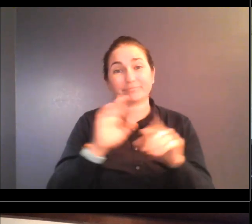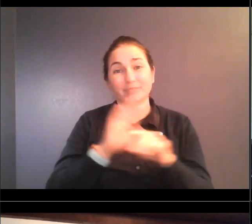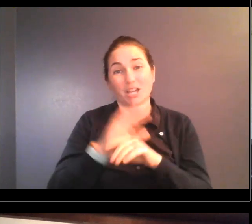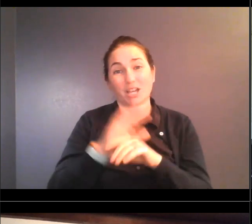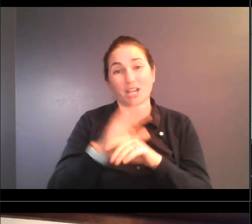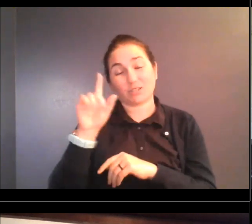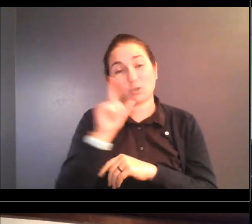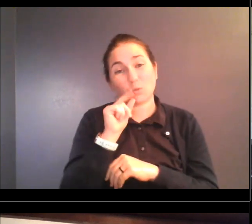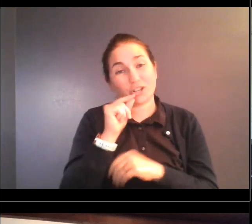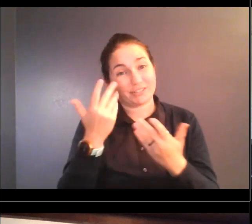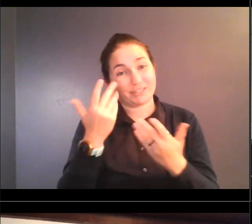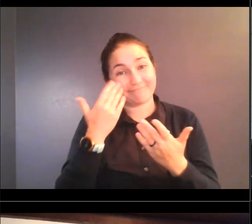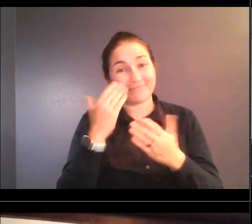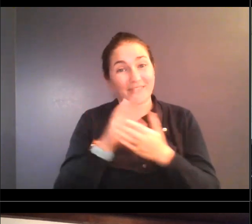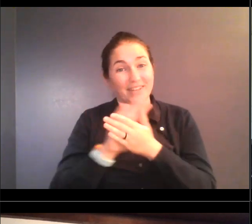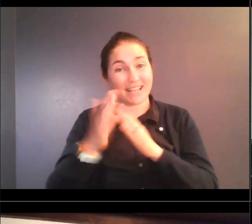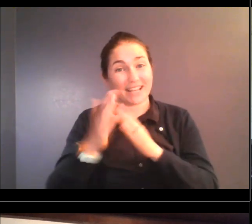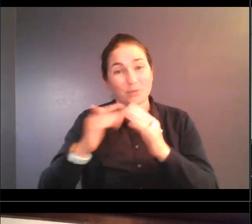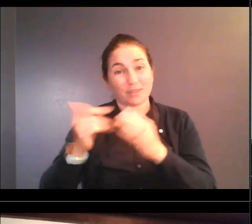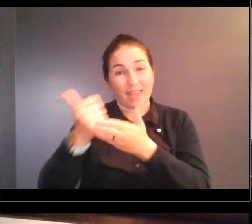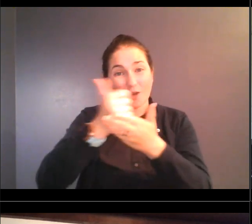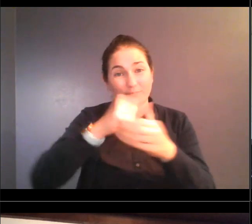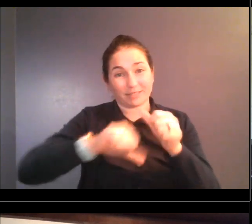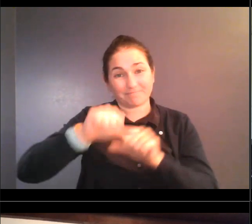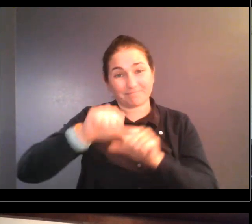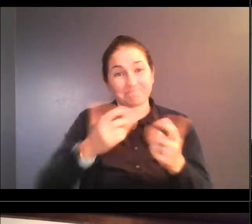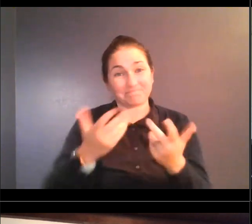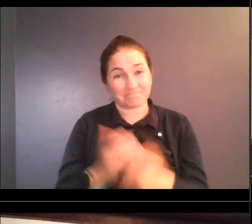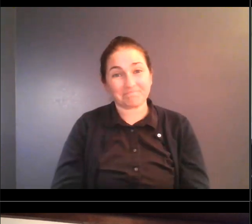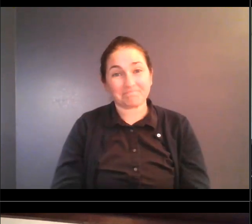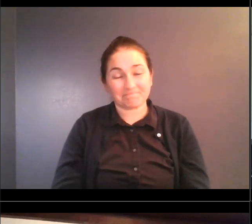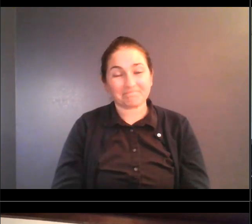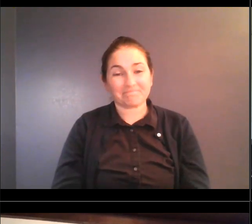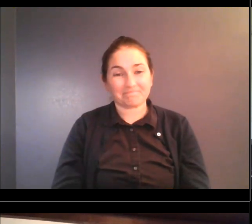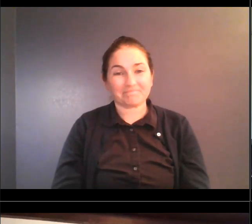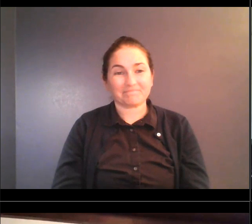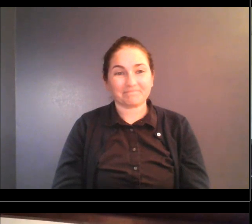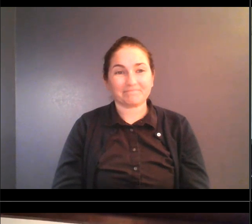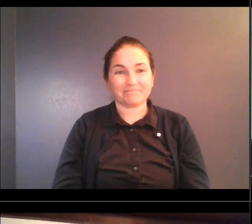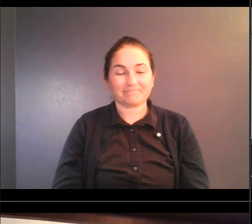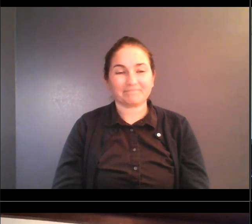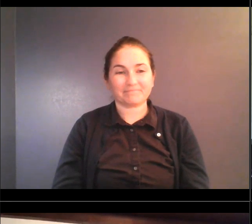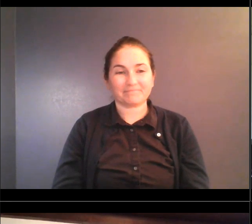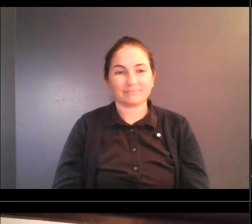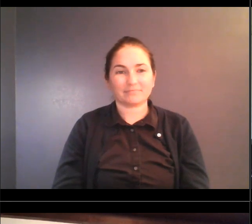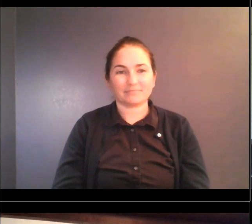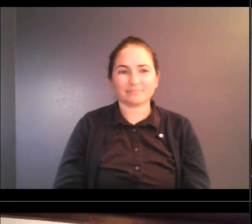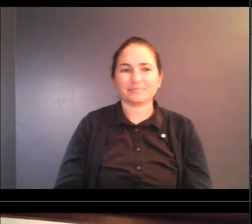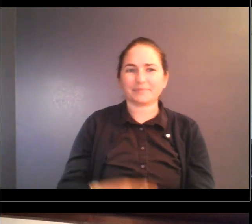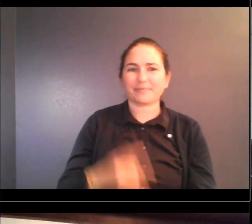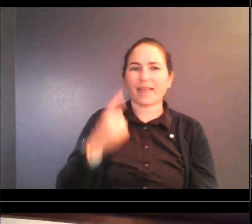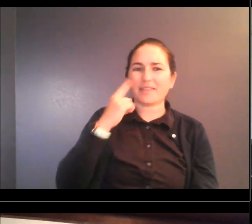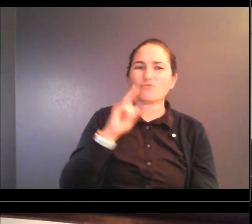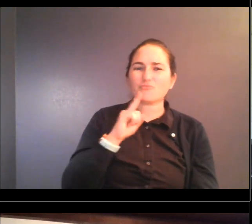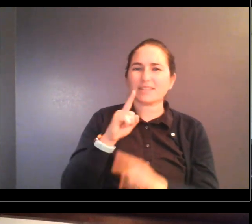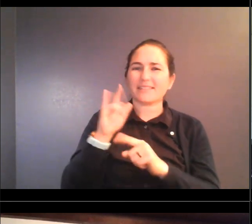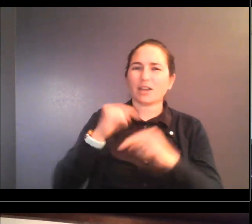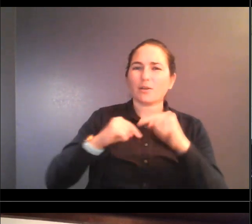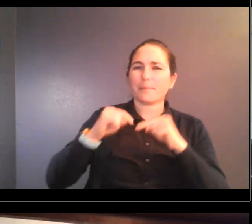and having a nice community that helps out. Can I think it really goes back to what Betsy said about